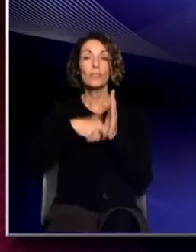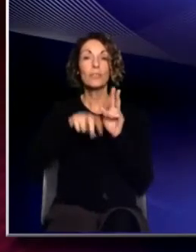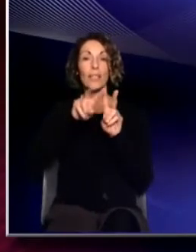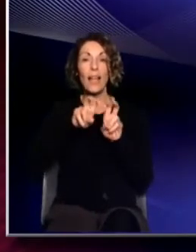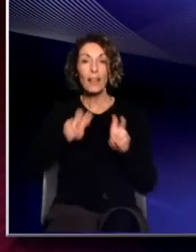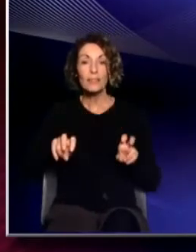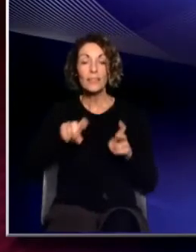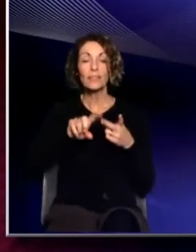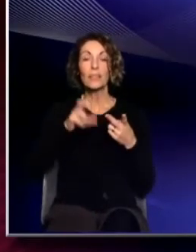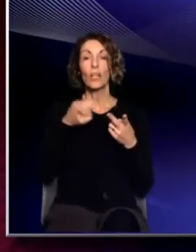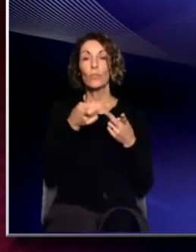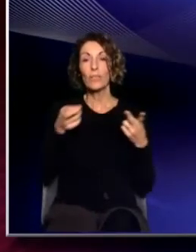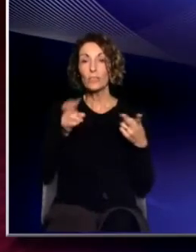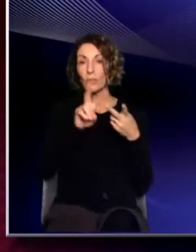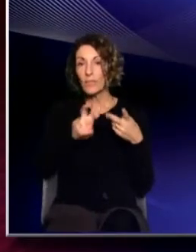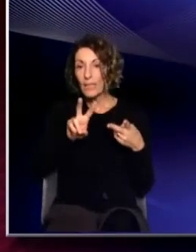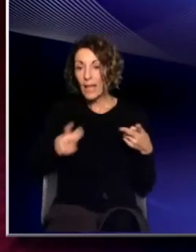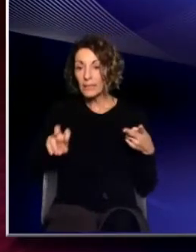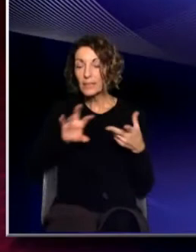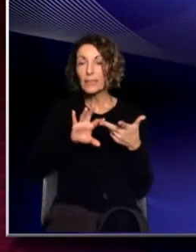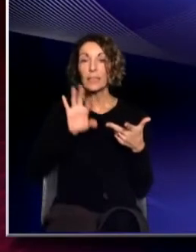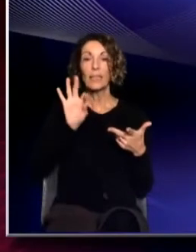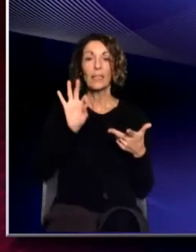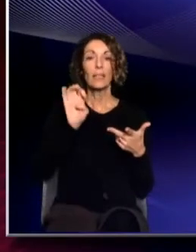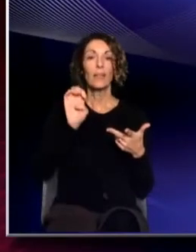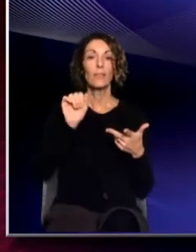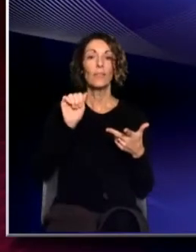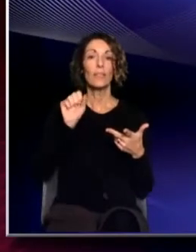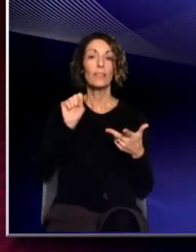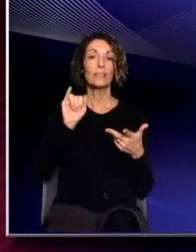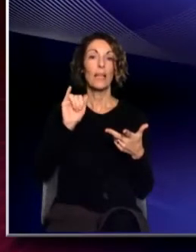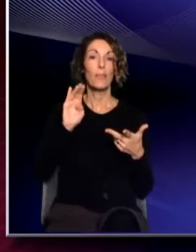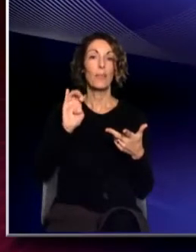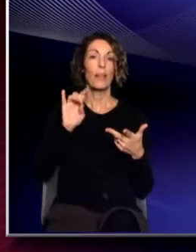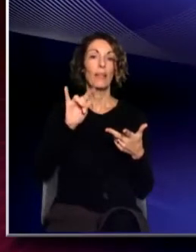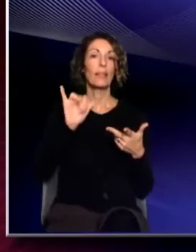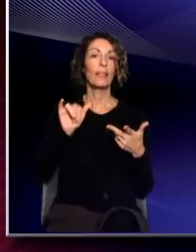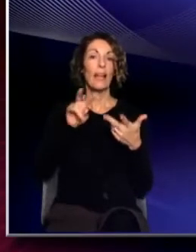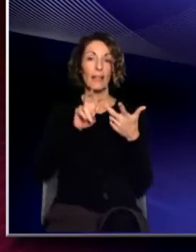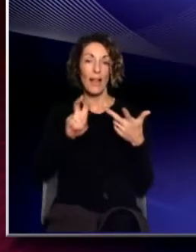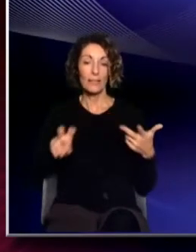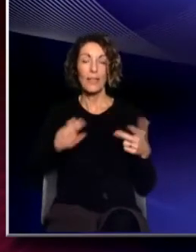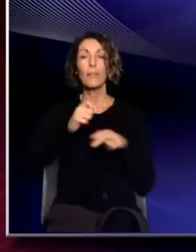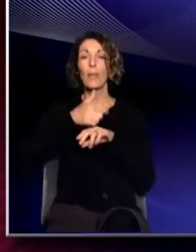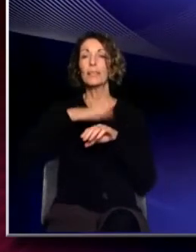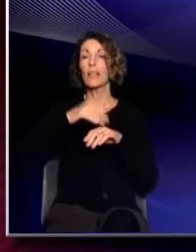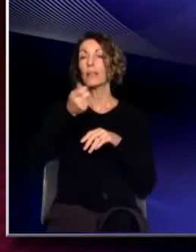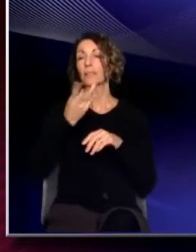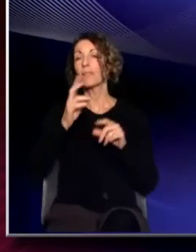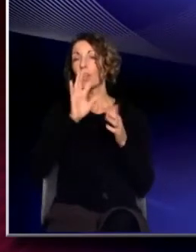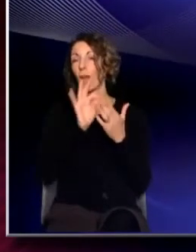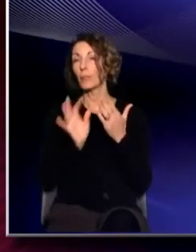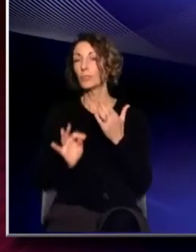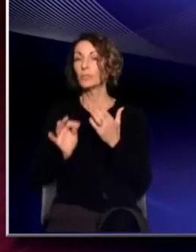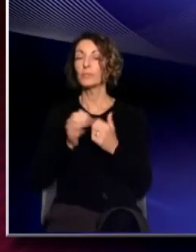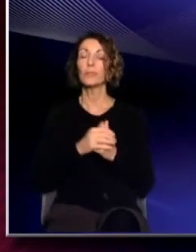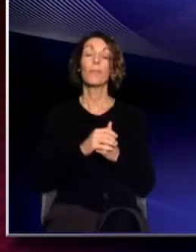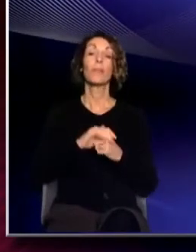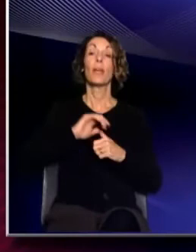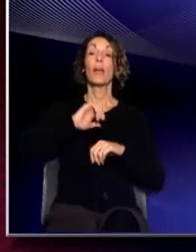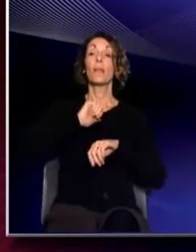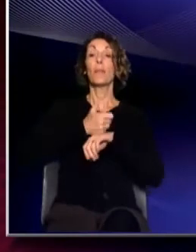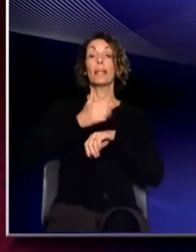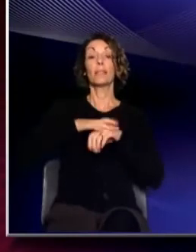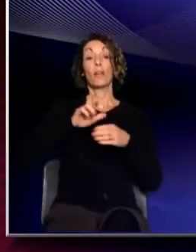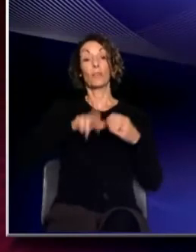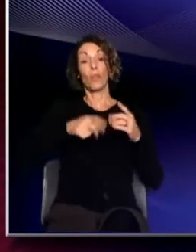resource analysis, and a feasibility analysis based on several options. Based on that, we